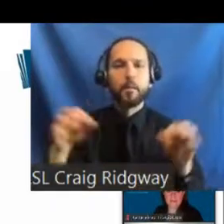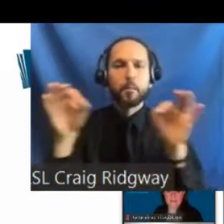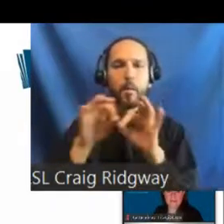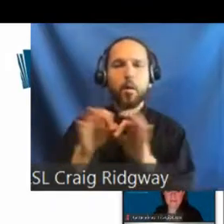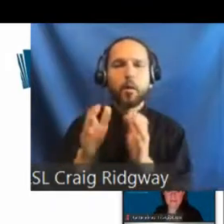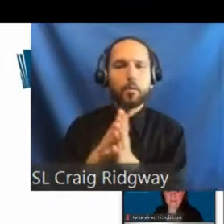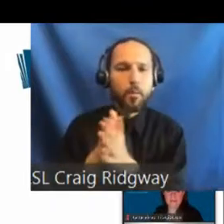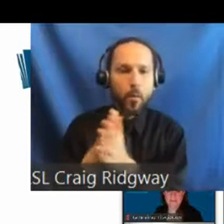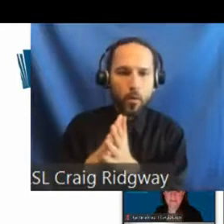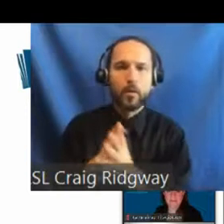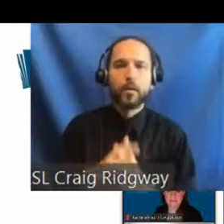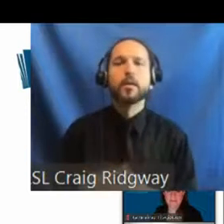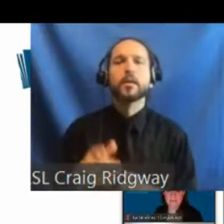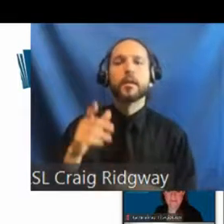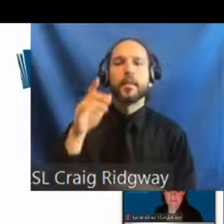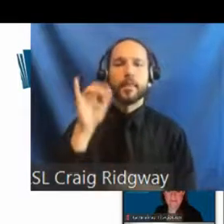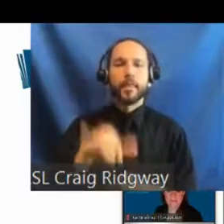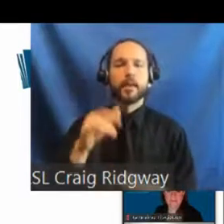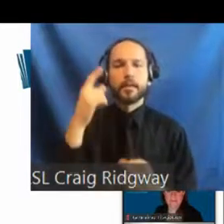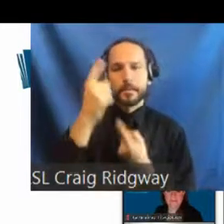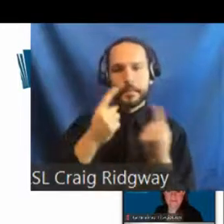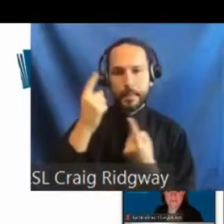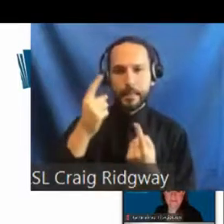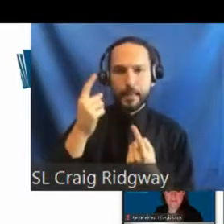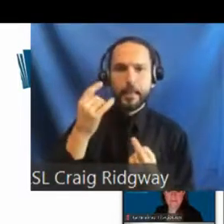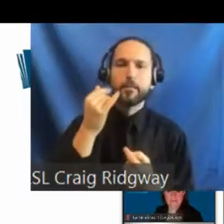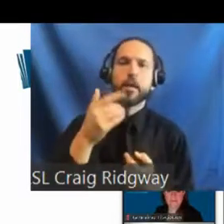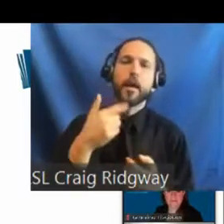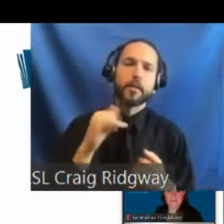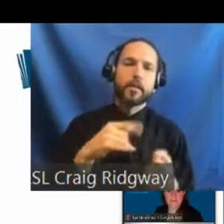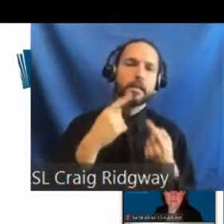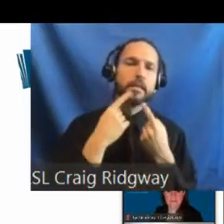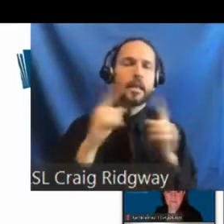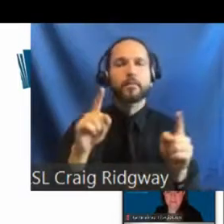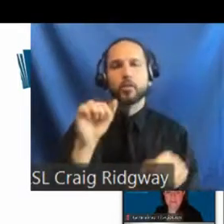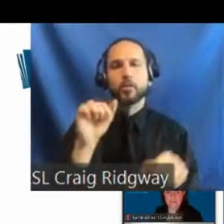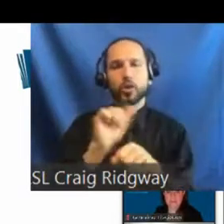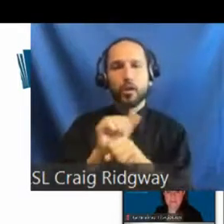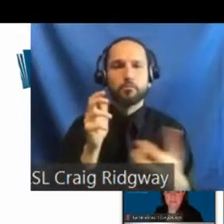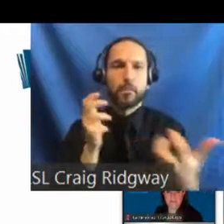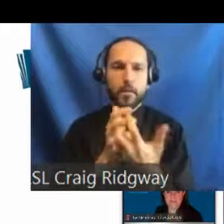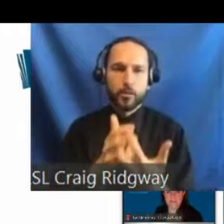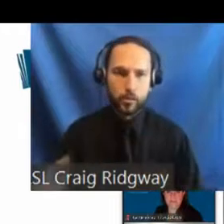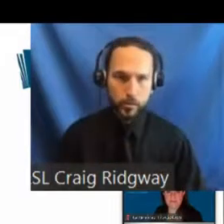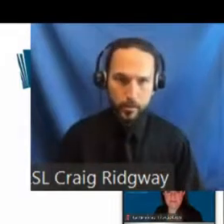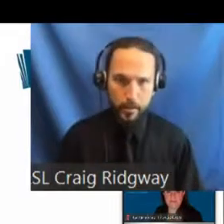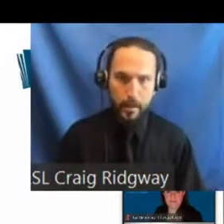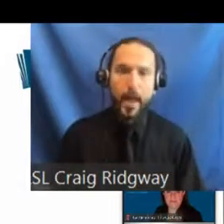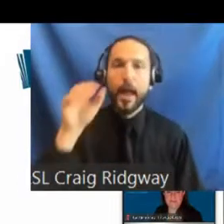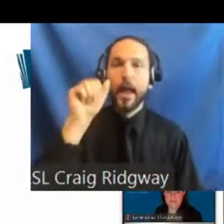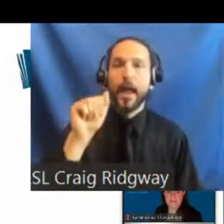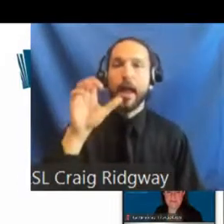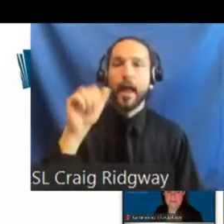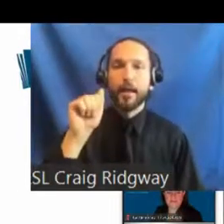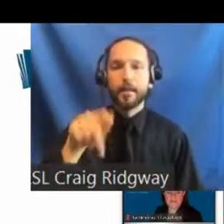and preferences that should be considered when making a successful job match. ACAP provides guidance